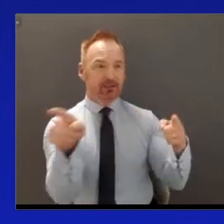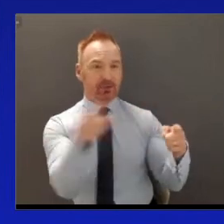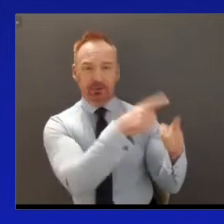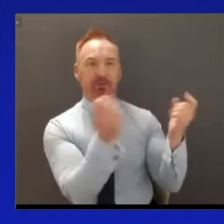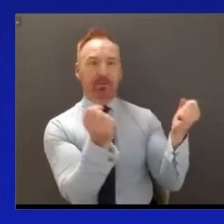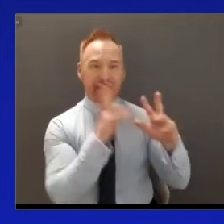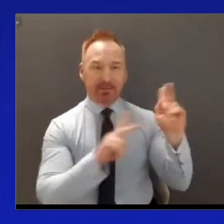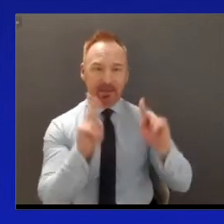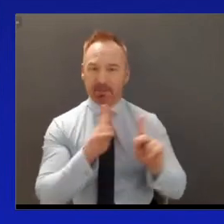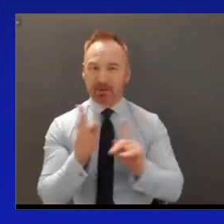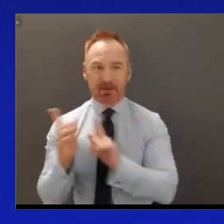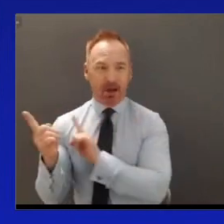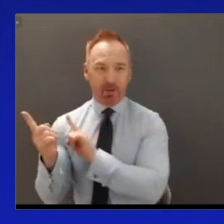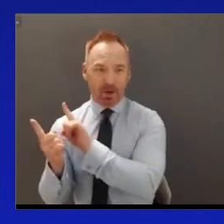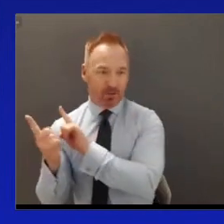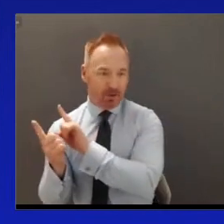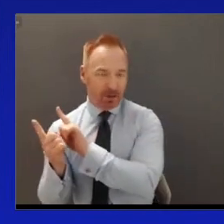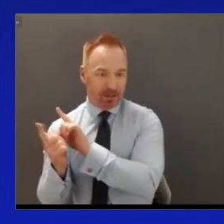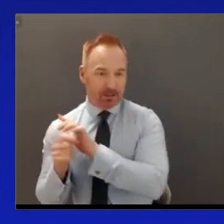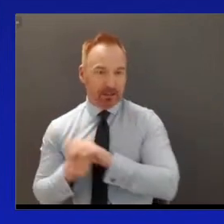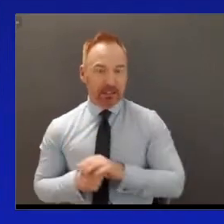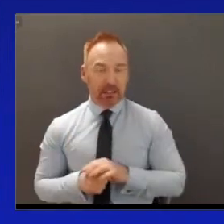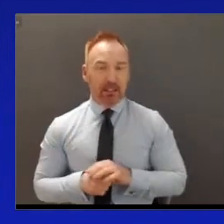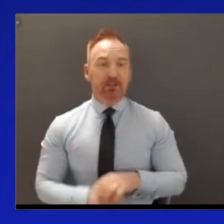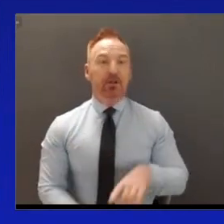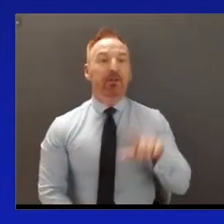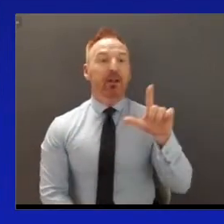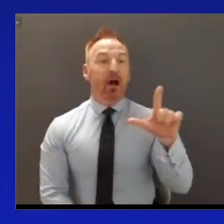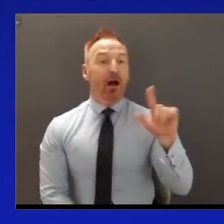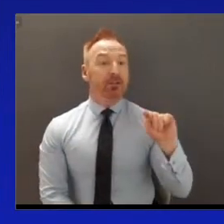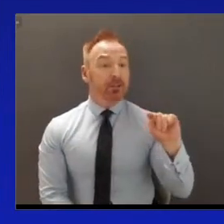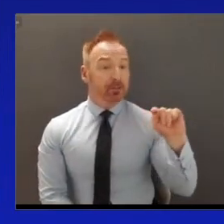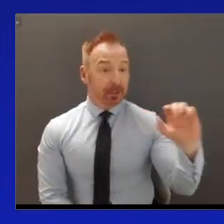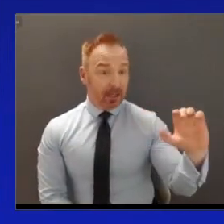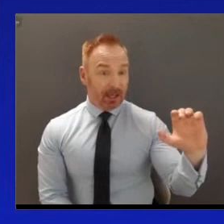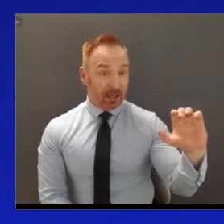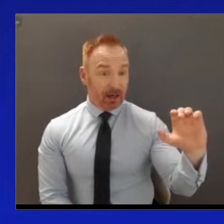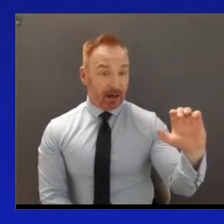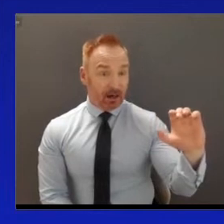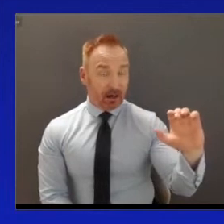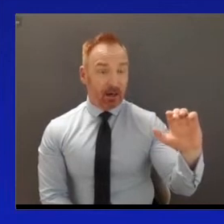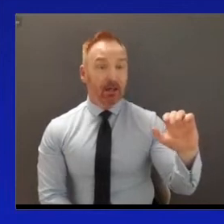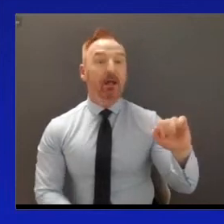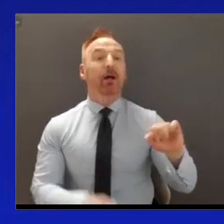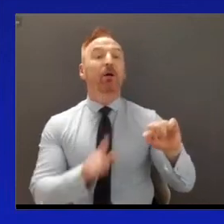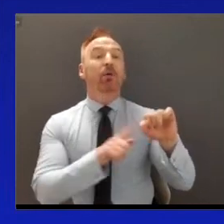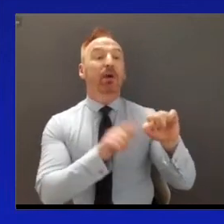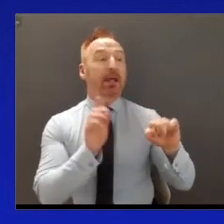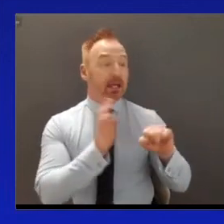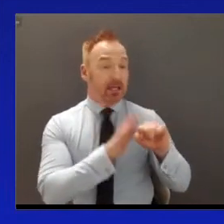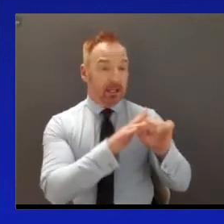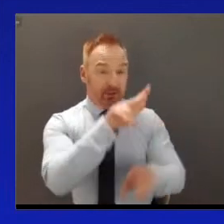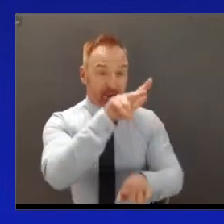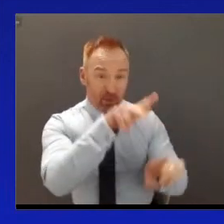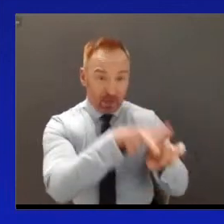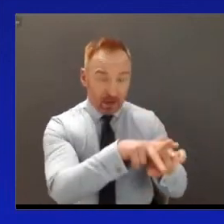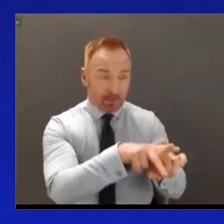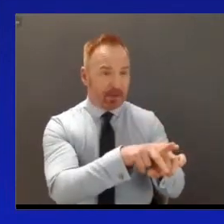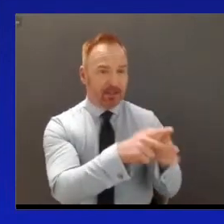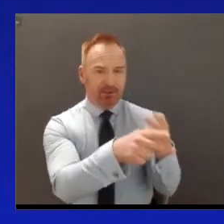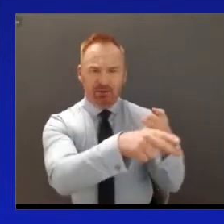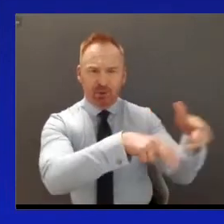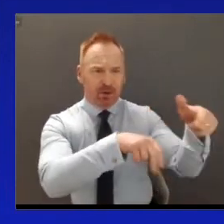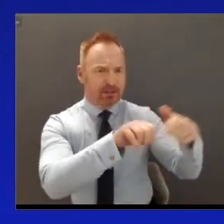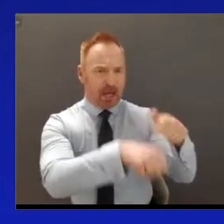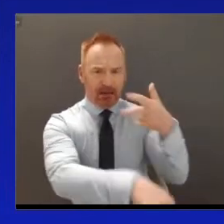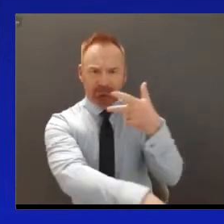time to get through, as that, not like our long-term care, we went in and in a very short amount of time we're able to do all of them. But it's something that we're working on.